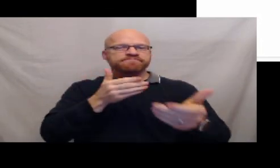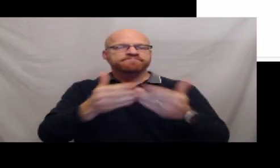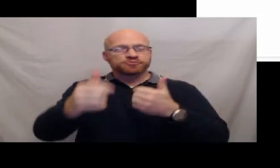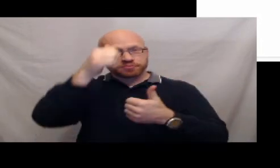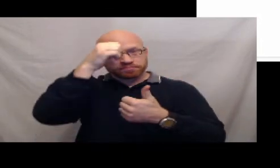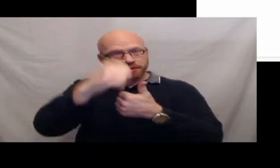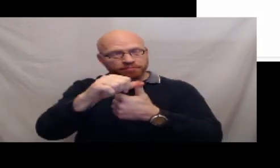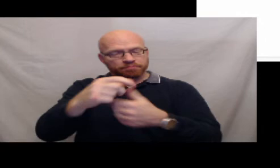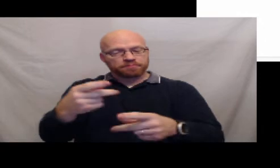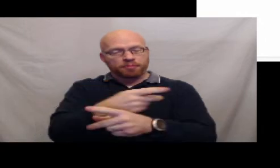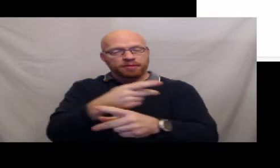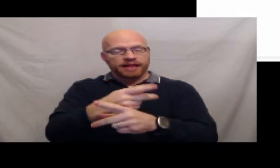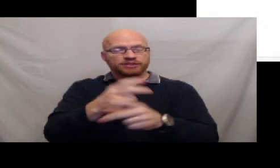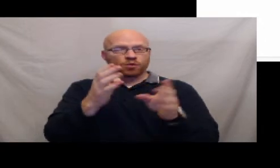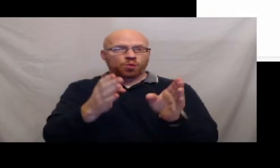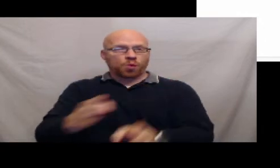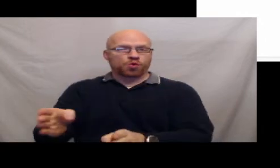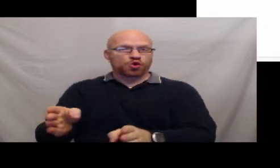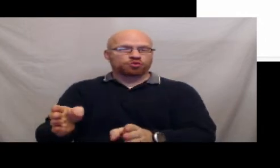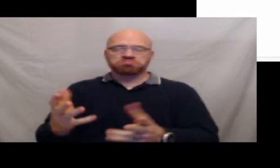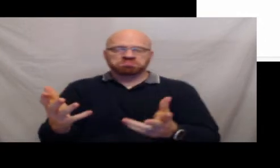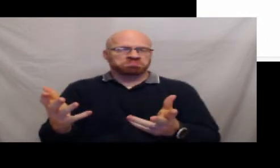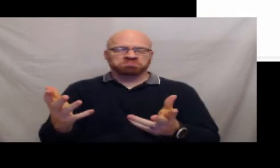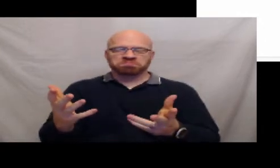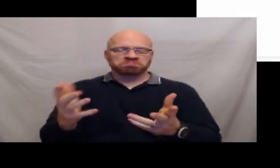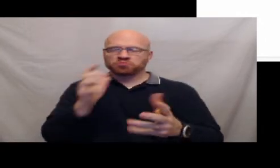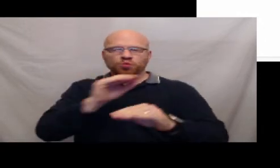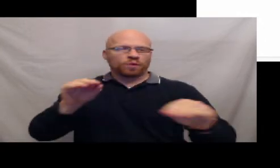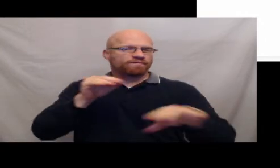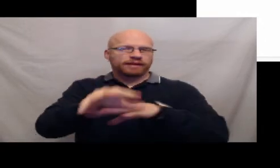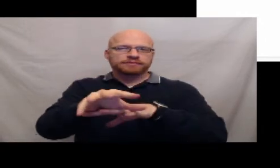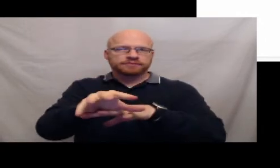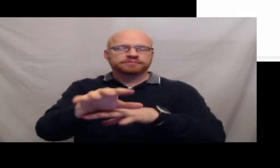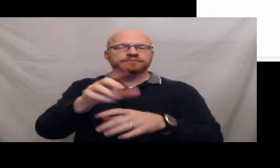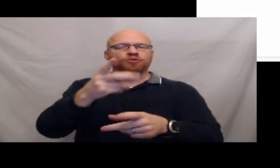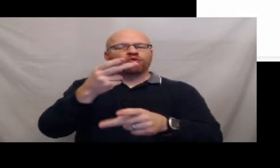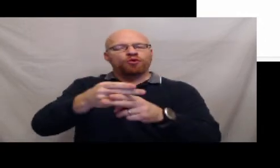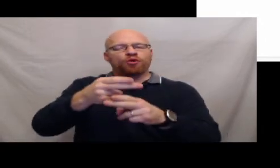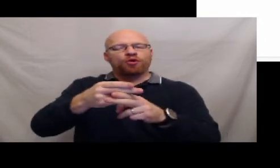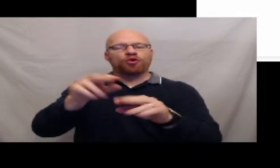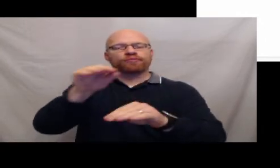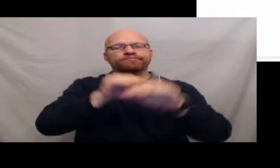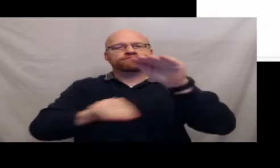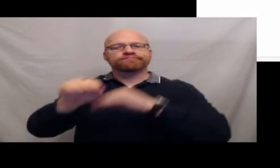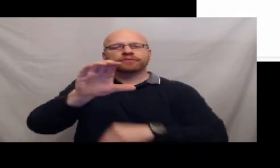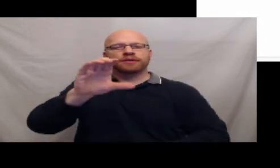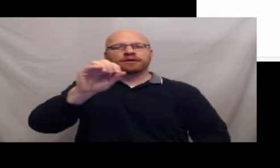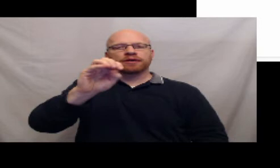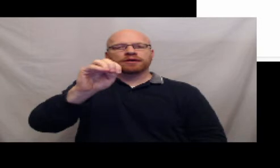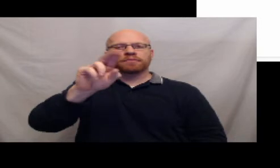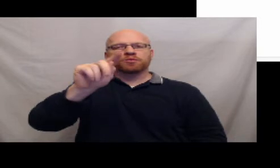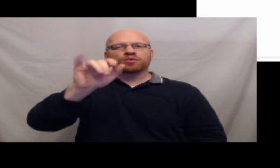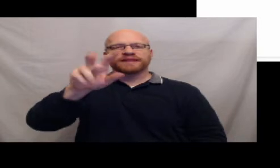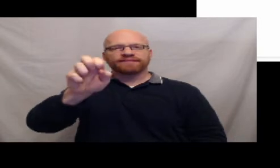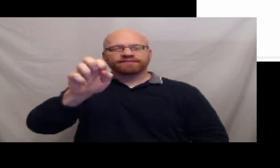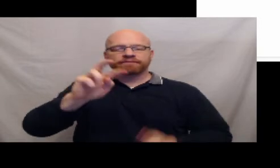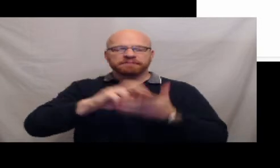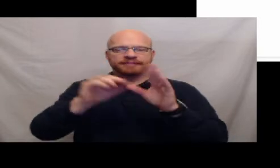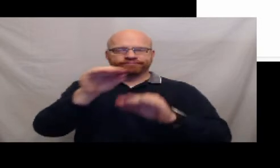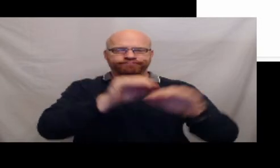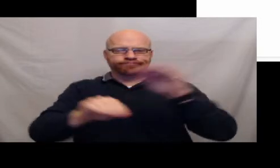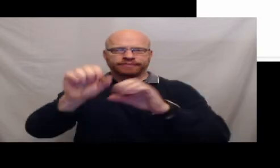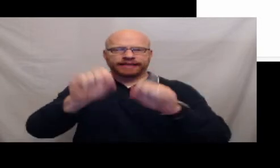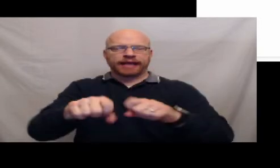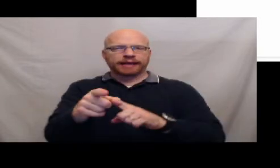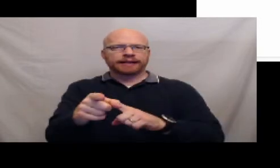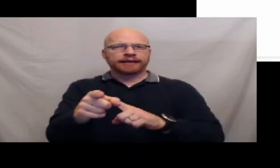here, it would not matter because multiplication order does not affect the answer. It's commutative,